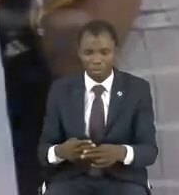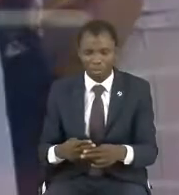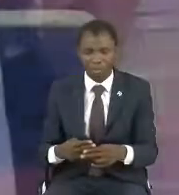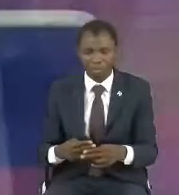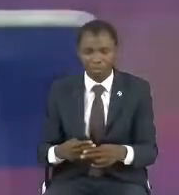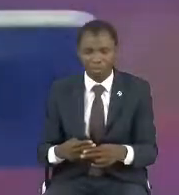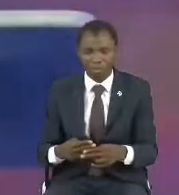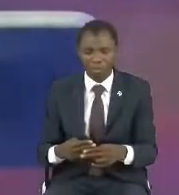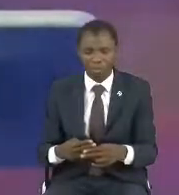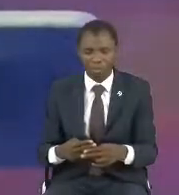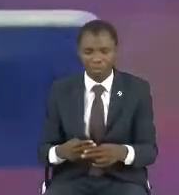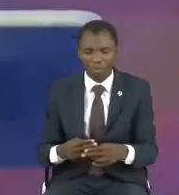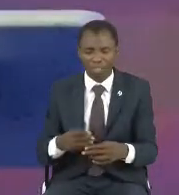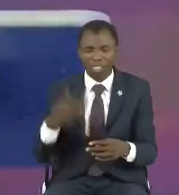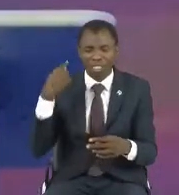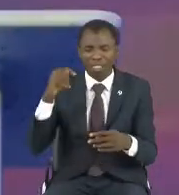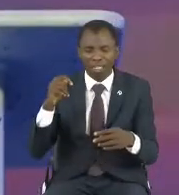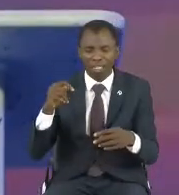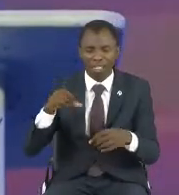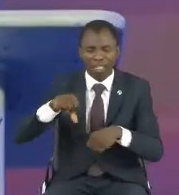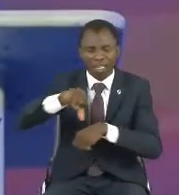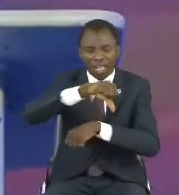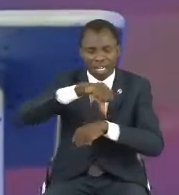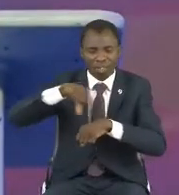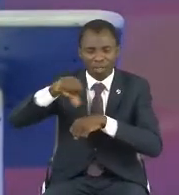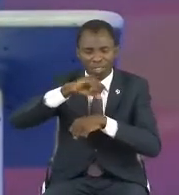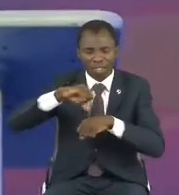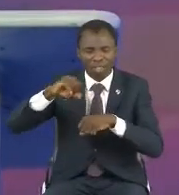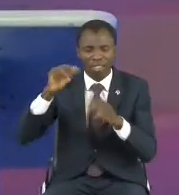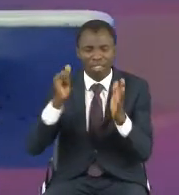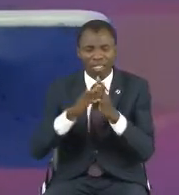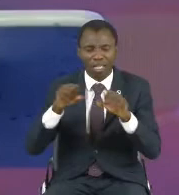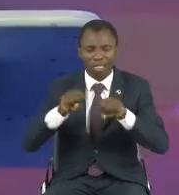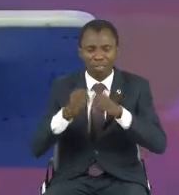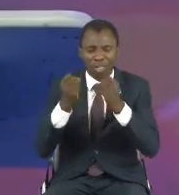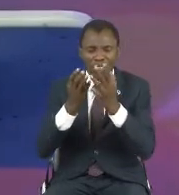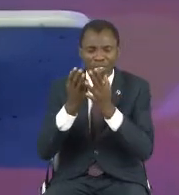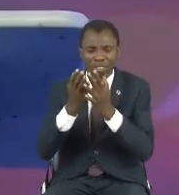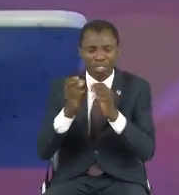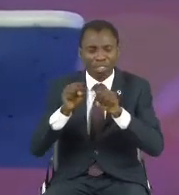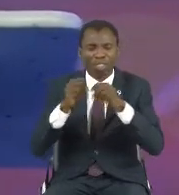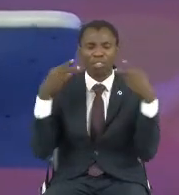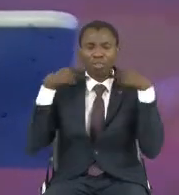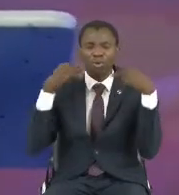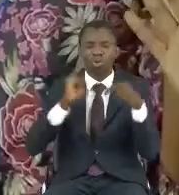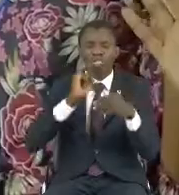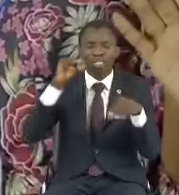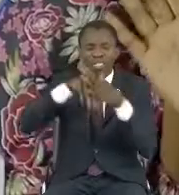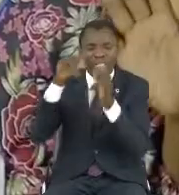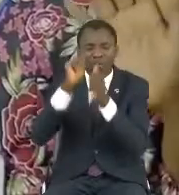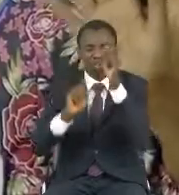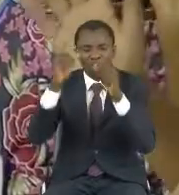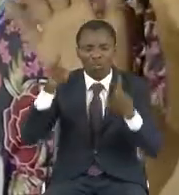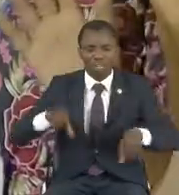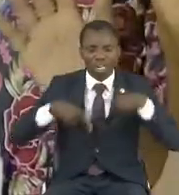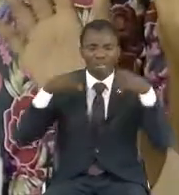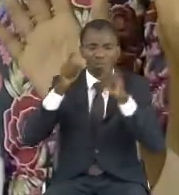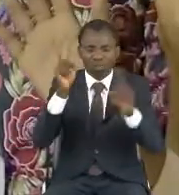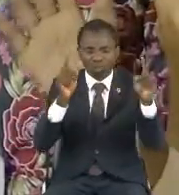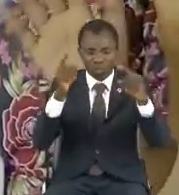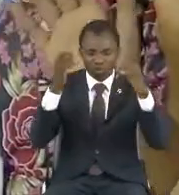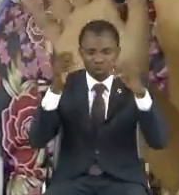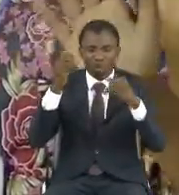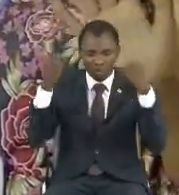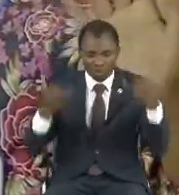The anointing breaks the yoke in every one of your lives today. Lord, I pray